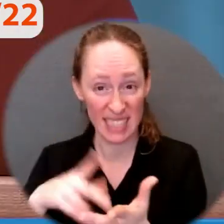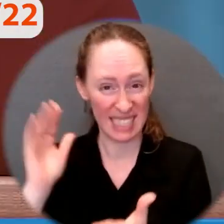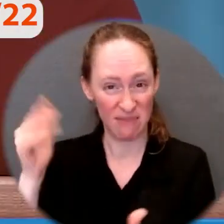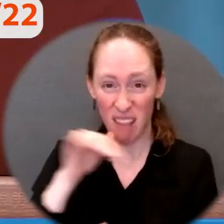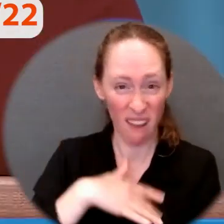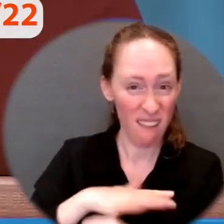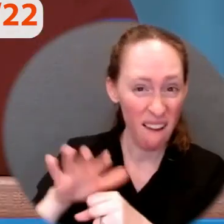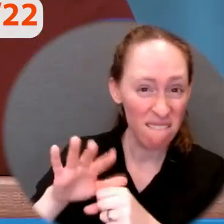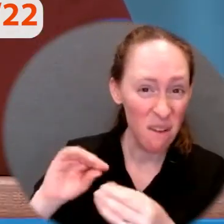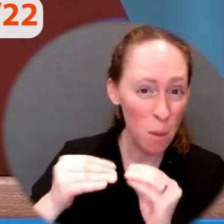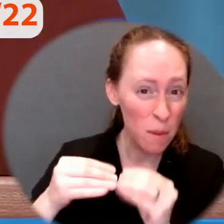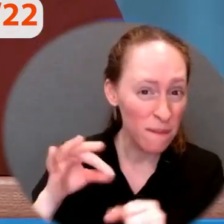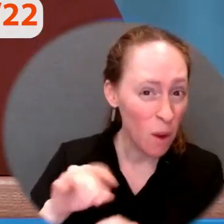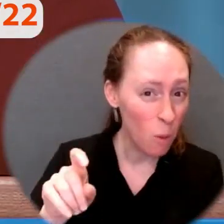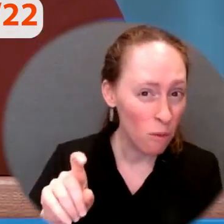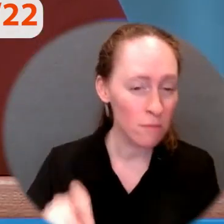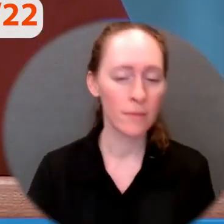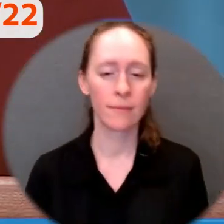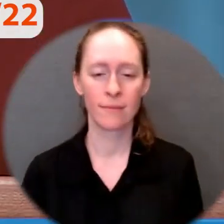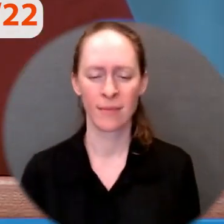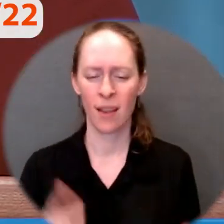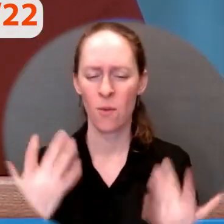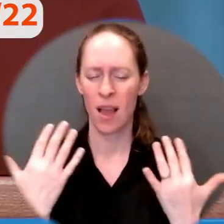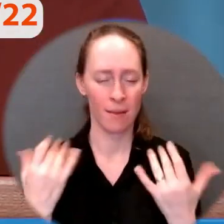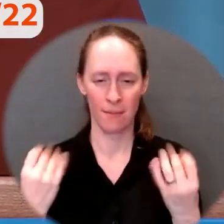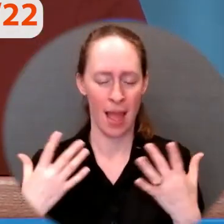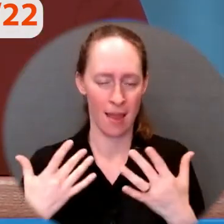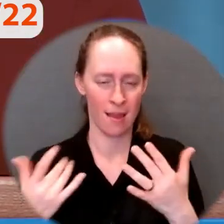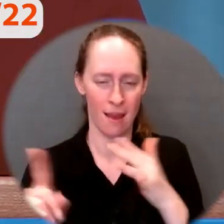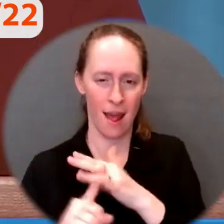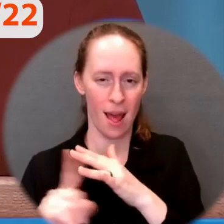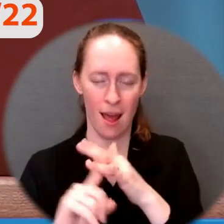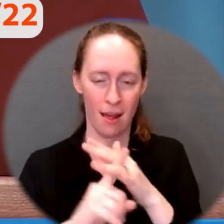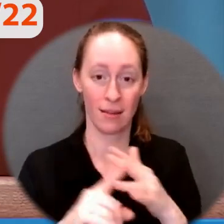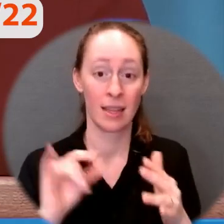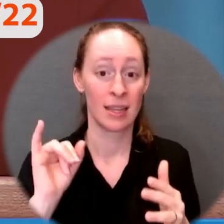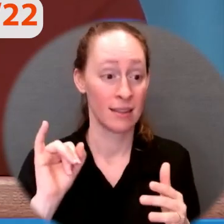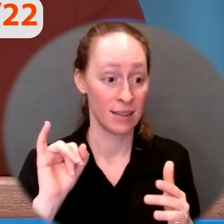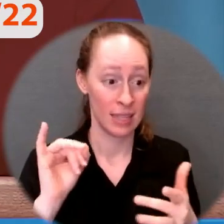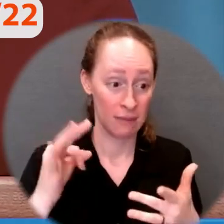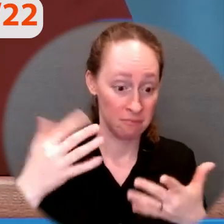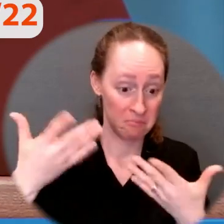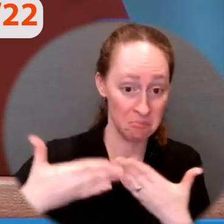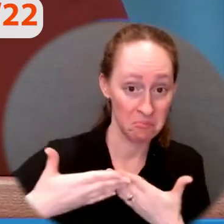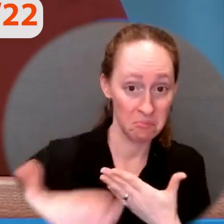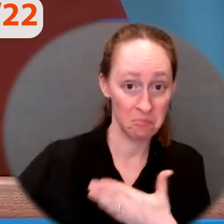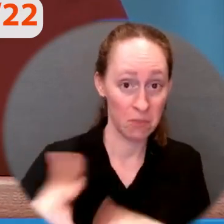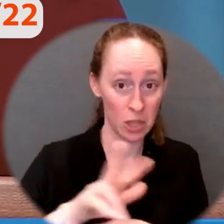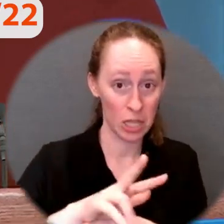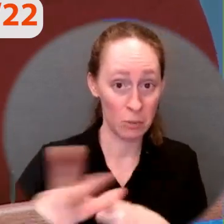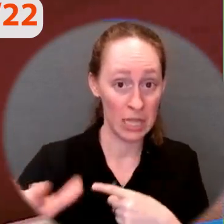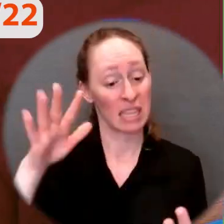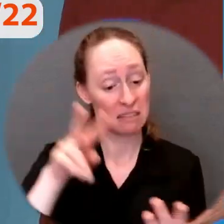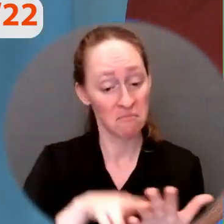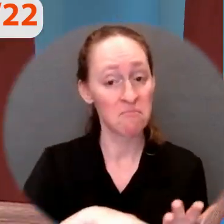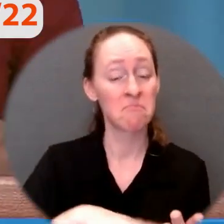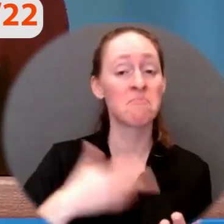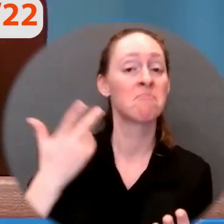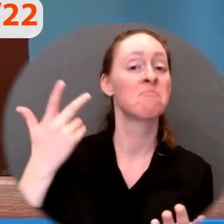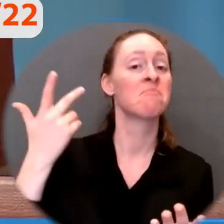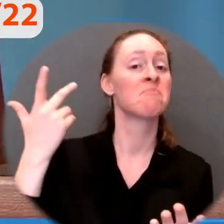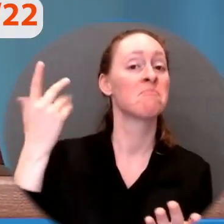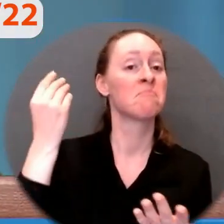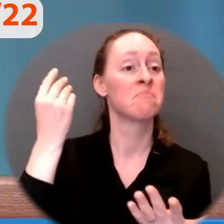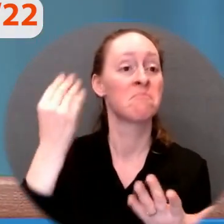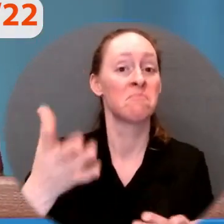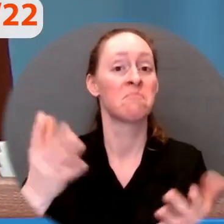lot happening, right, in the next couple of weeks. I just said whether this happens in the next 3 weeks or beyond, continues to be a priority. Karine,